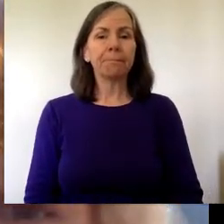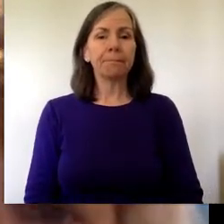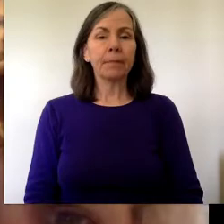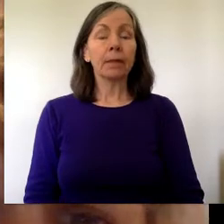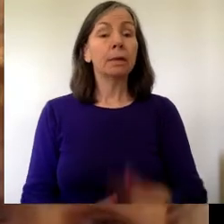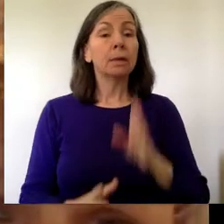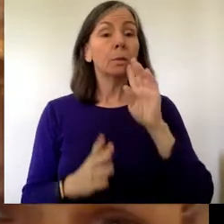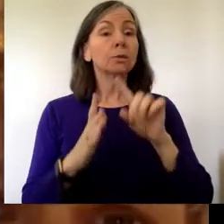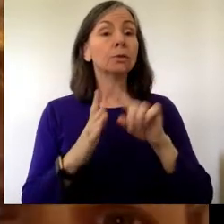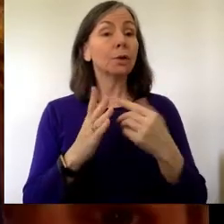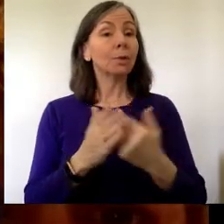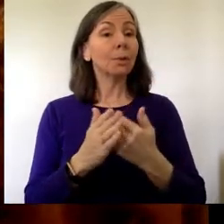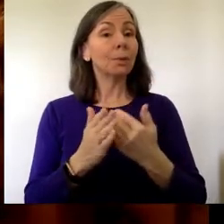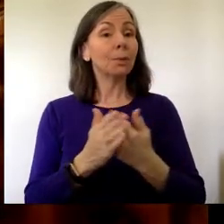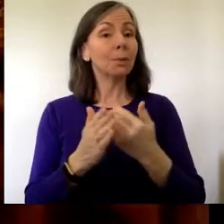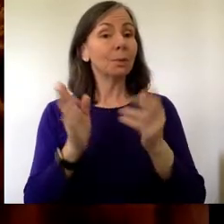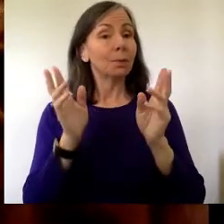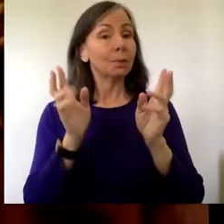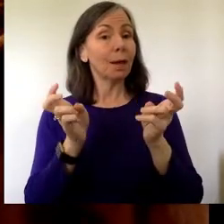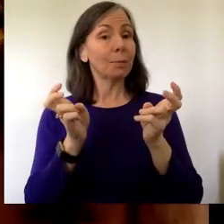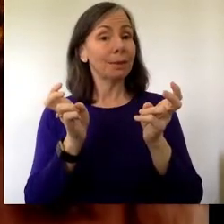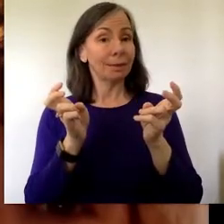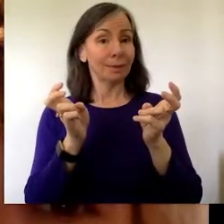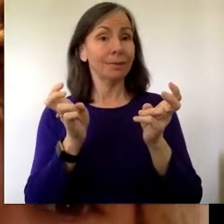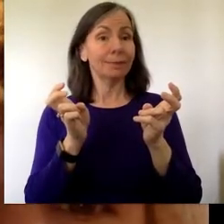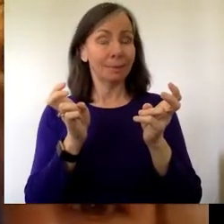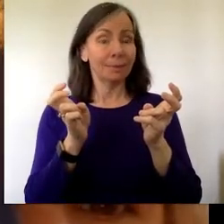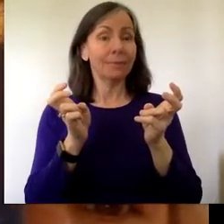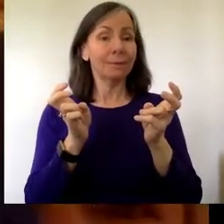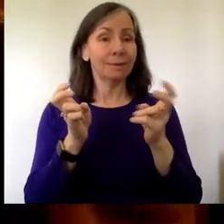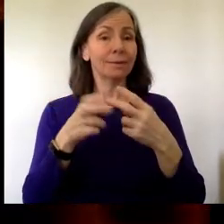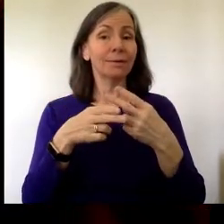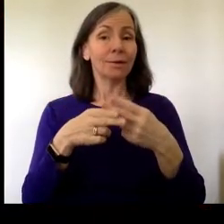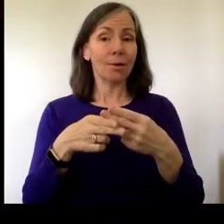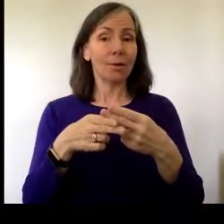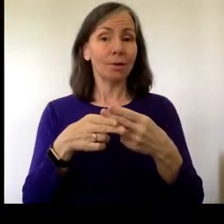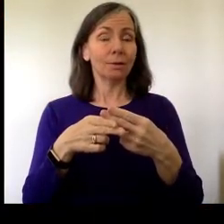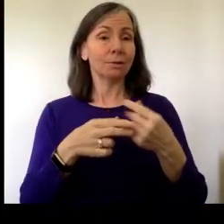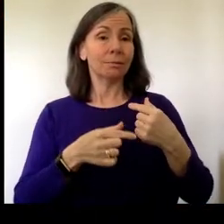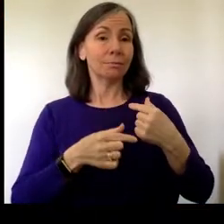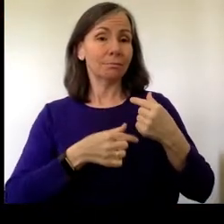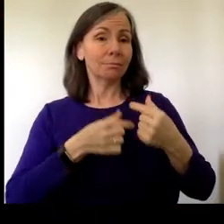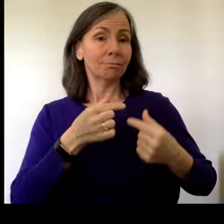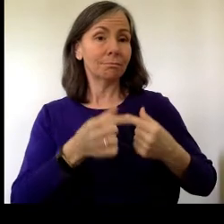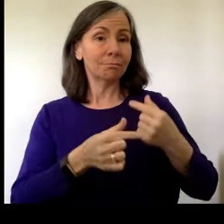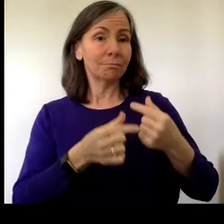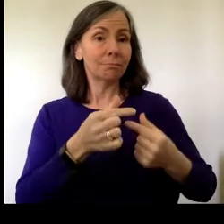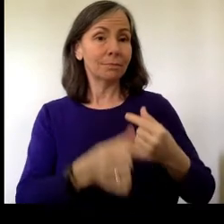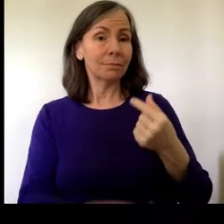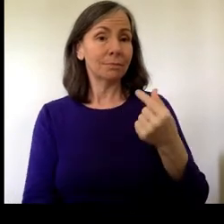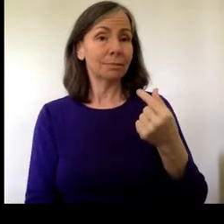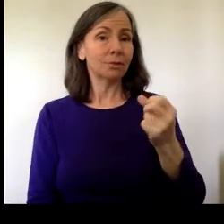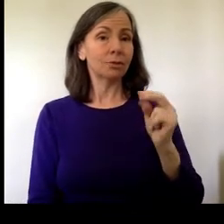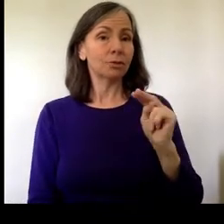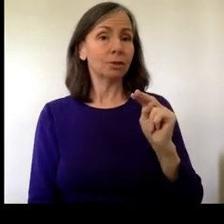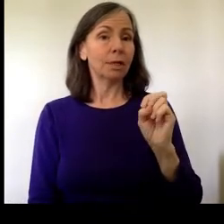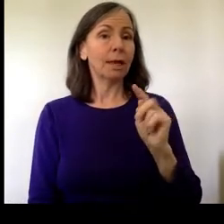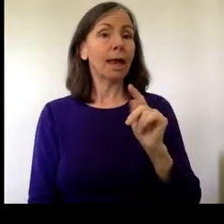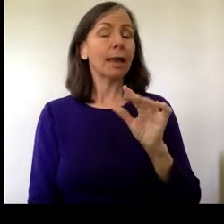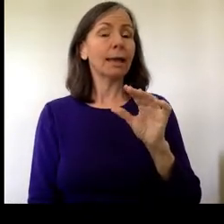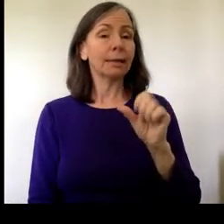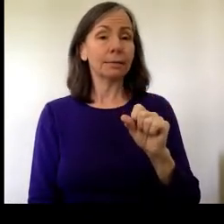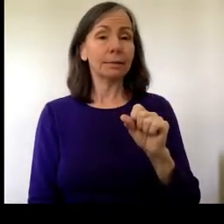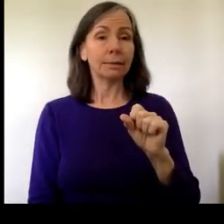a brand new unit, and it is called genetics. The big question is, how do you look the way you